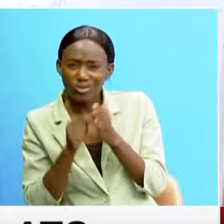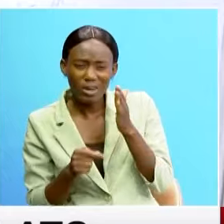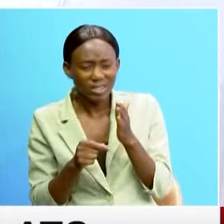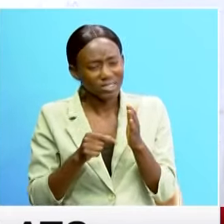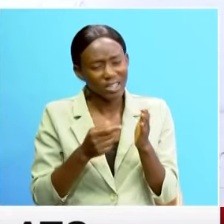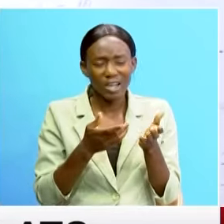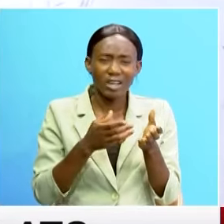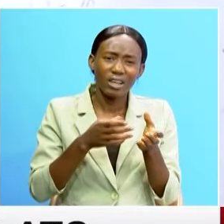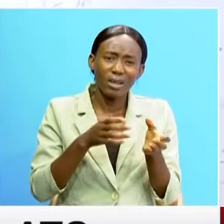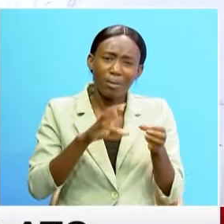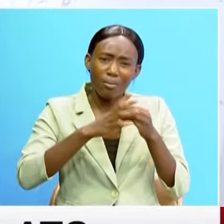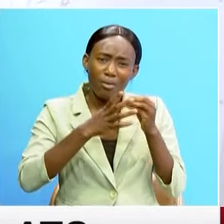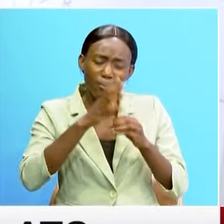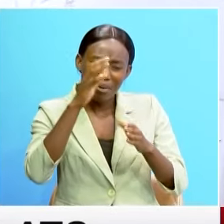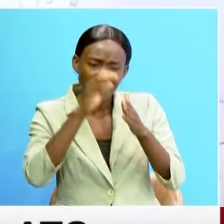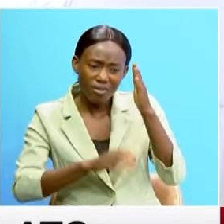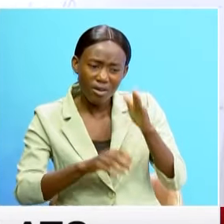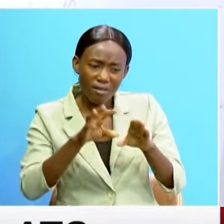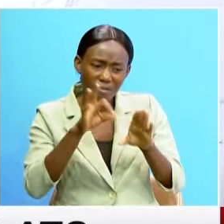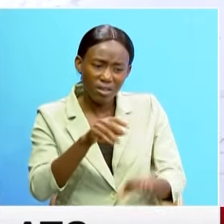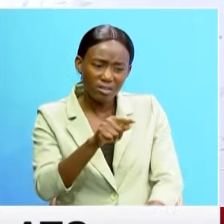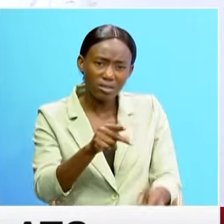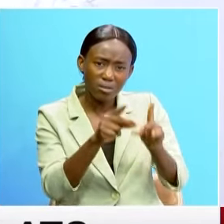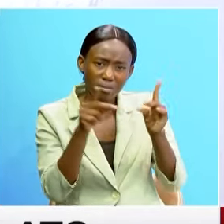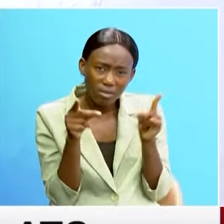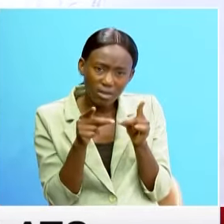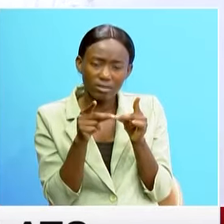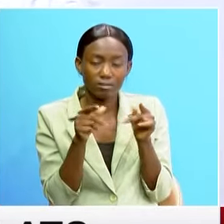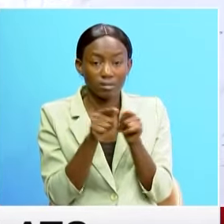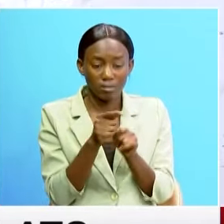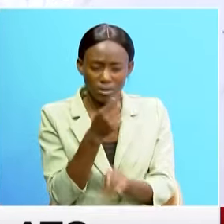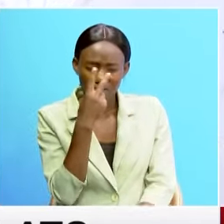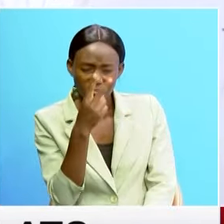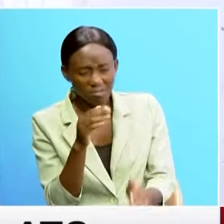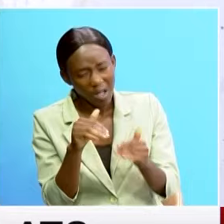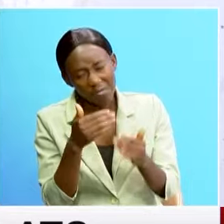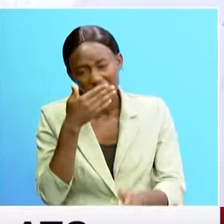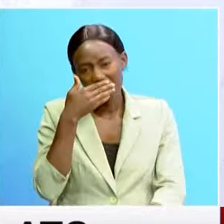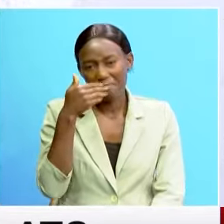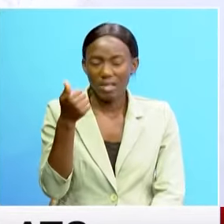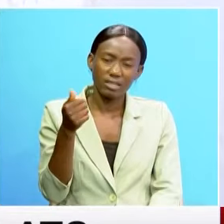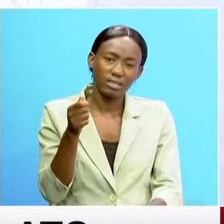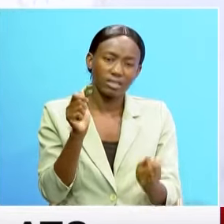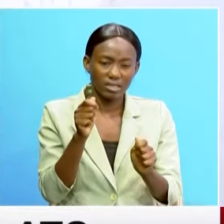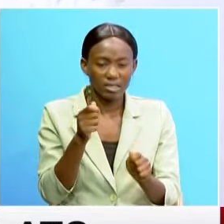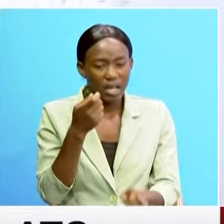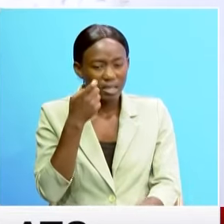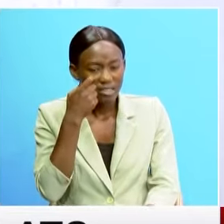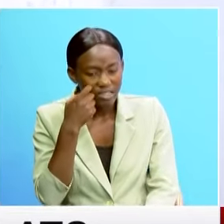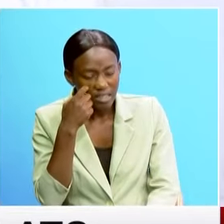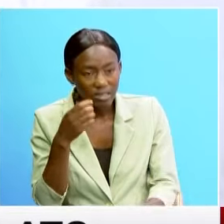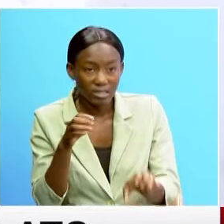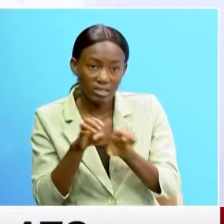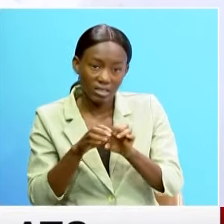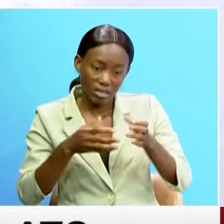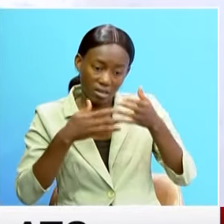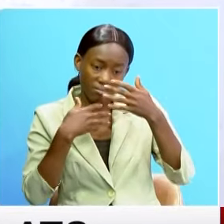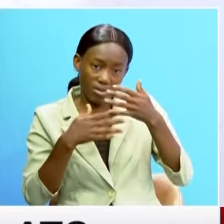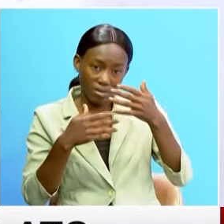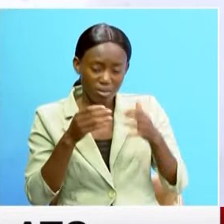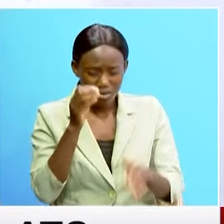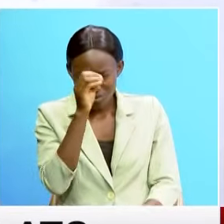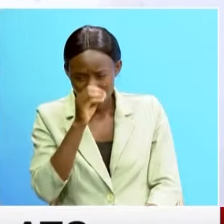solutions that are found in the Kafue catchment area, and see how best we can come up with a research paper that talks about